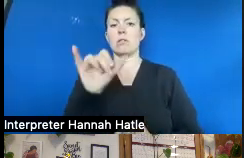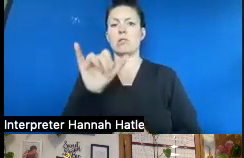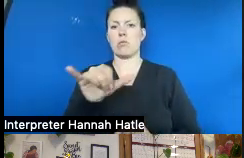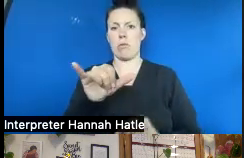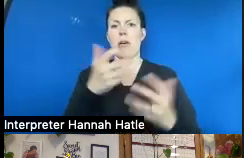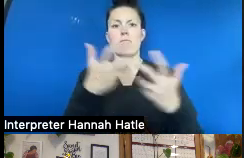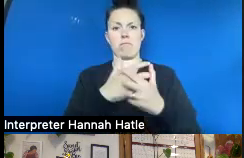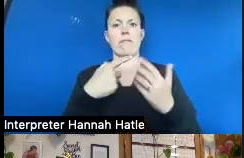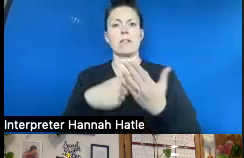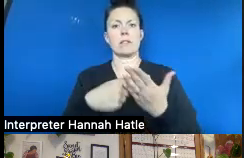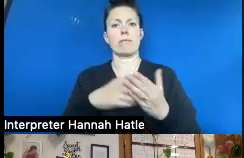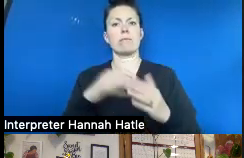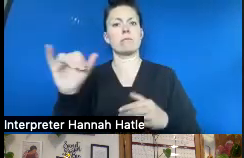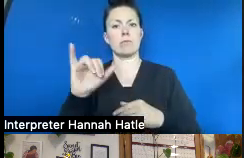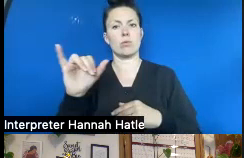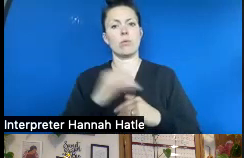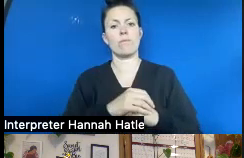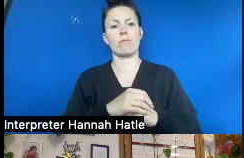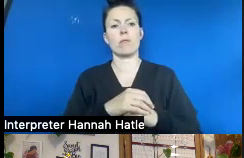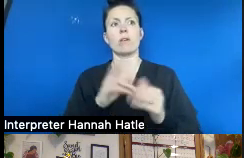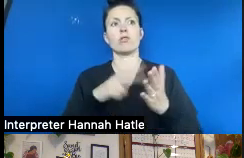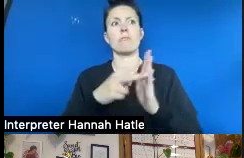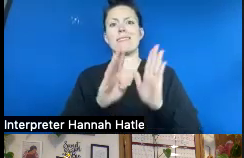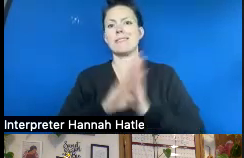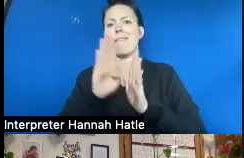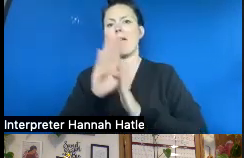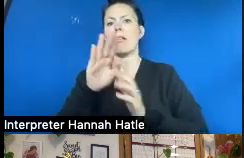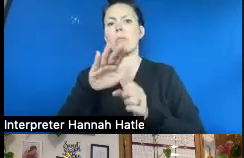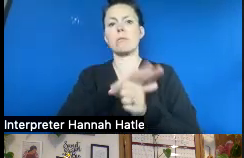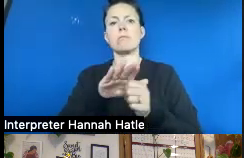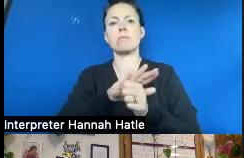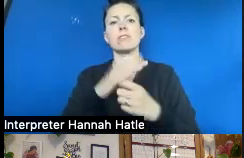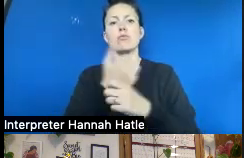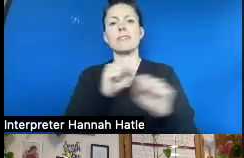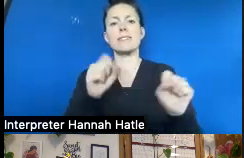with the conversation too, is creating a space where it's safe for